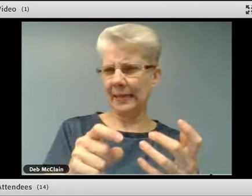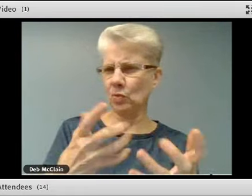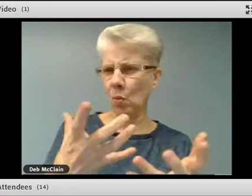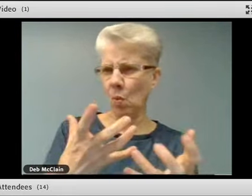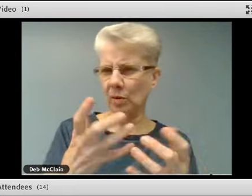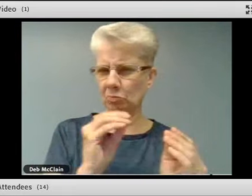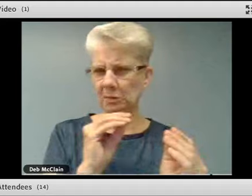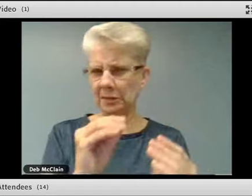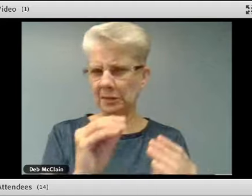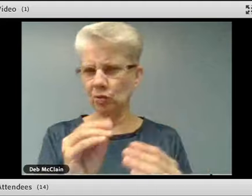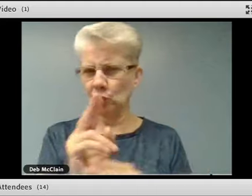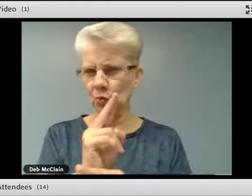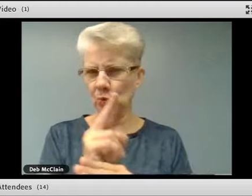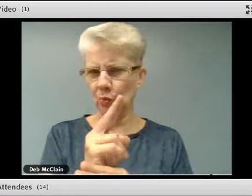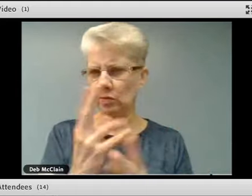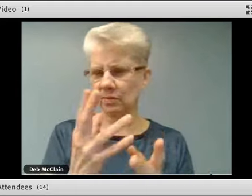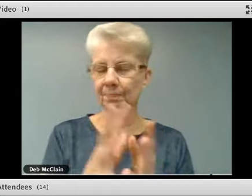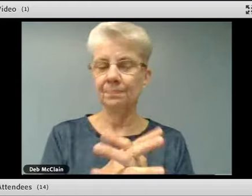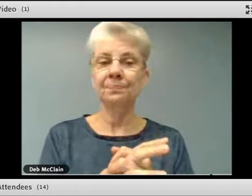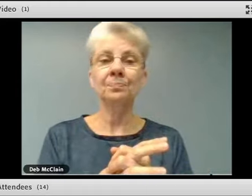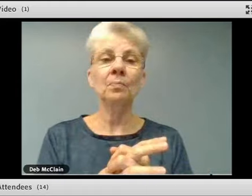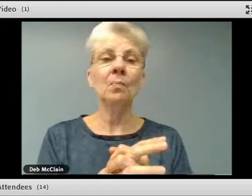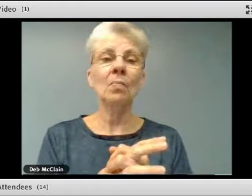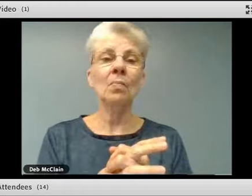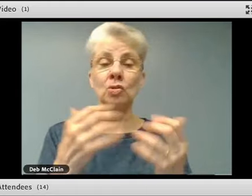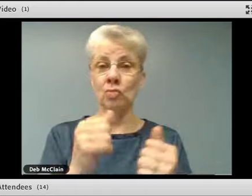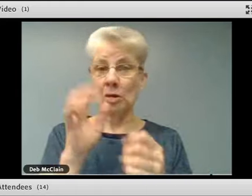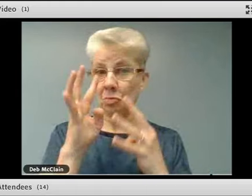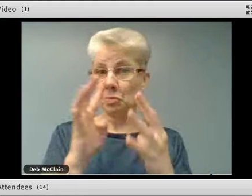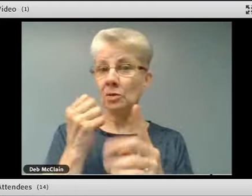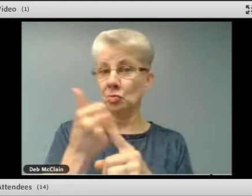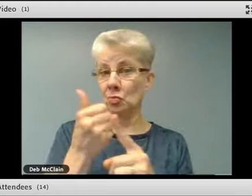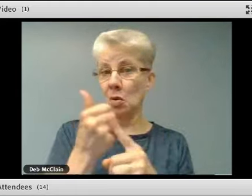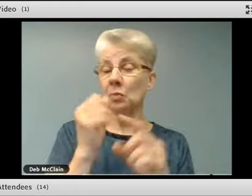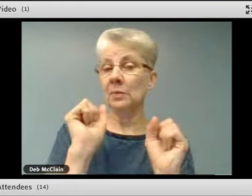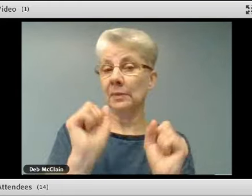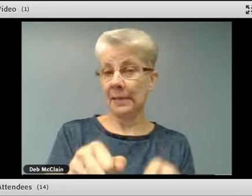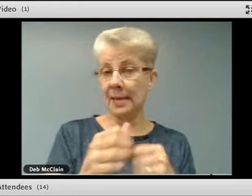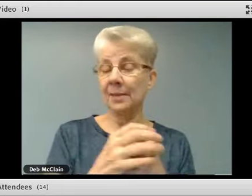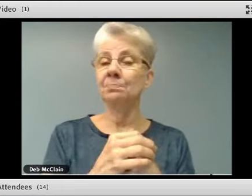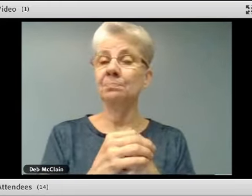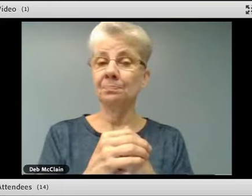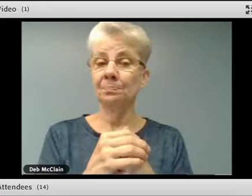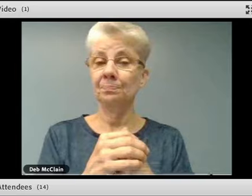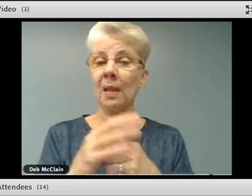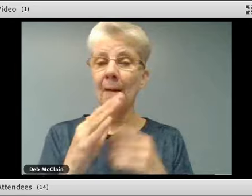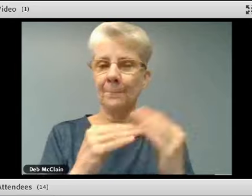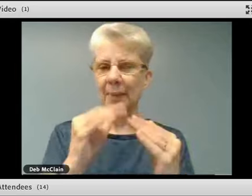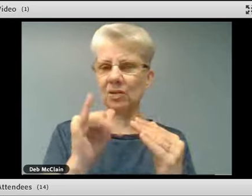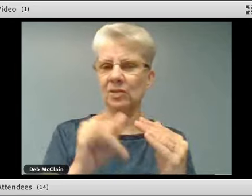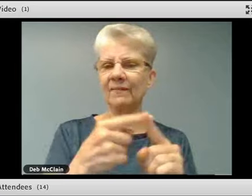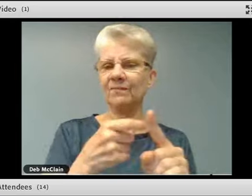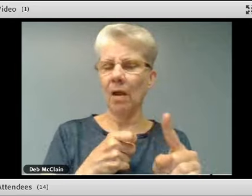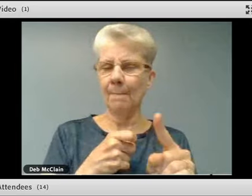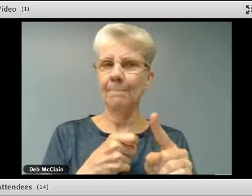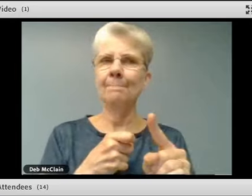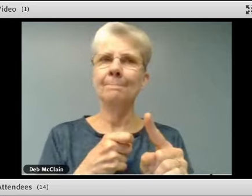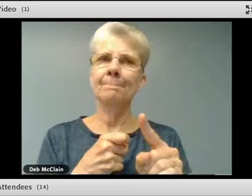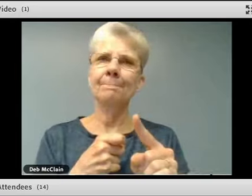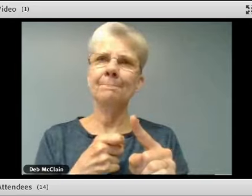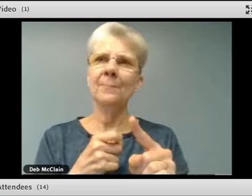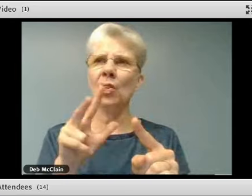your classroom. You can try to create your own set and build it from the 35 million